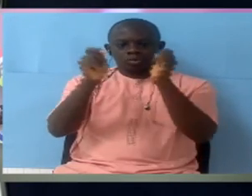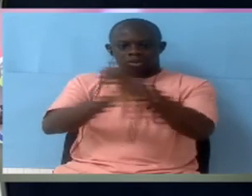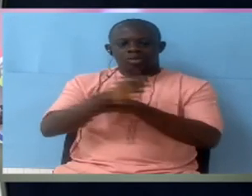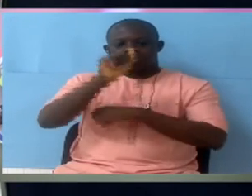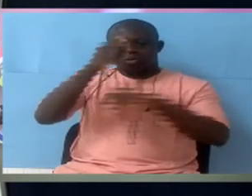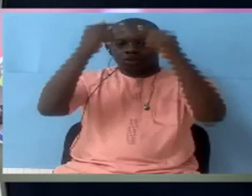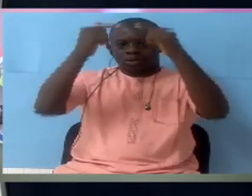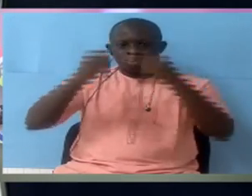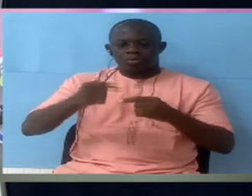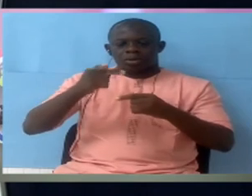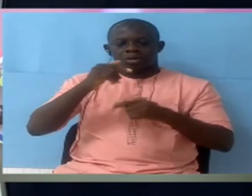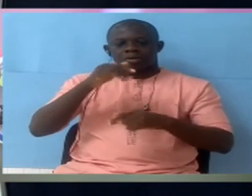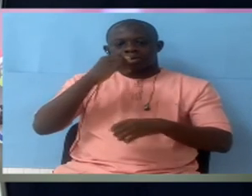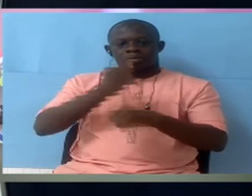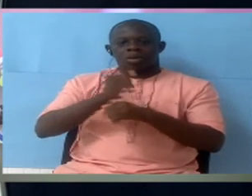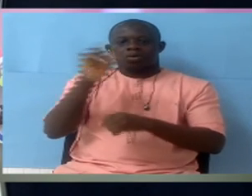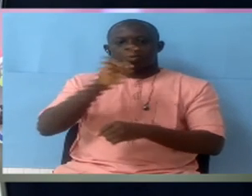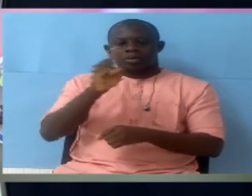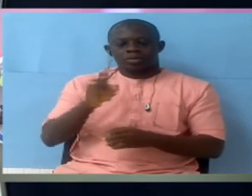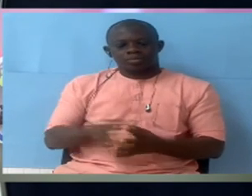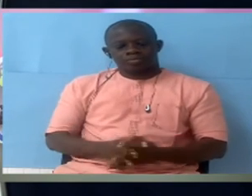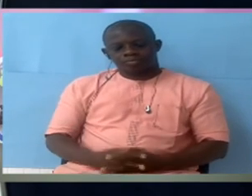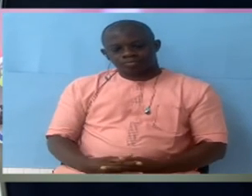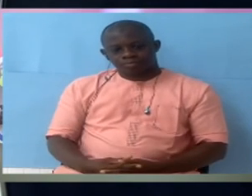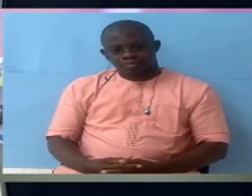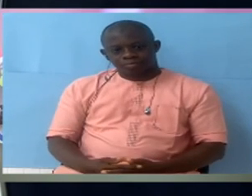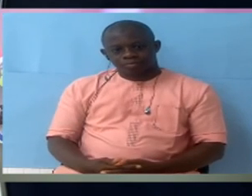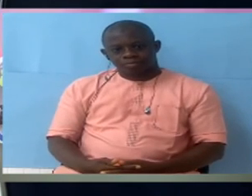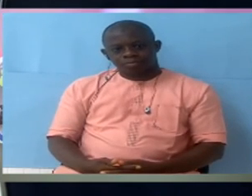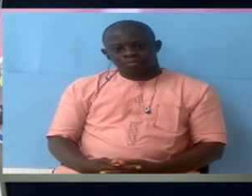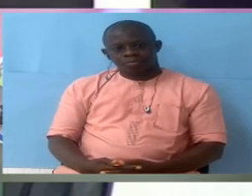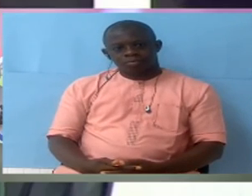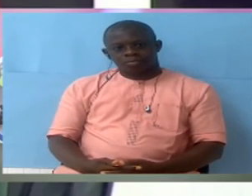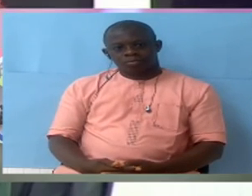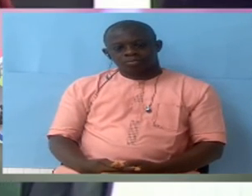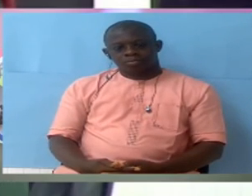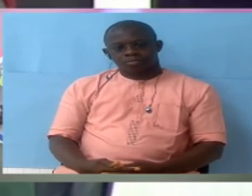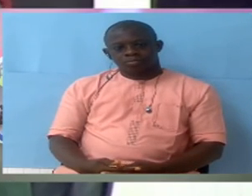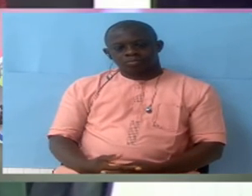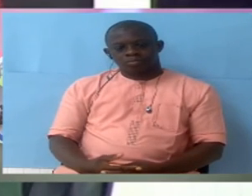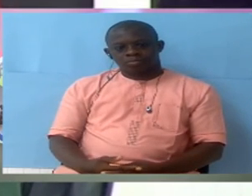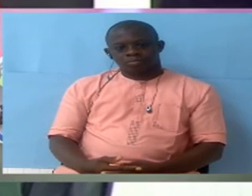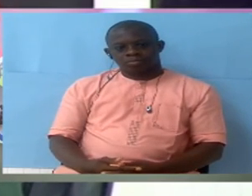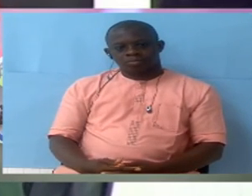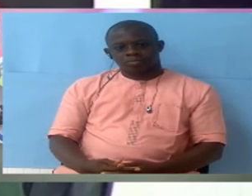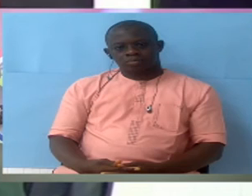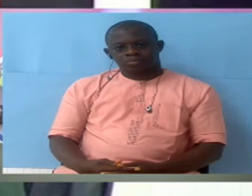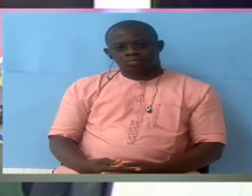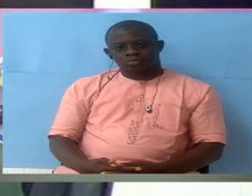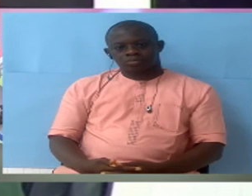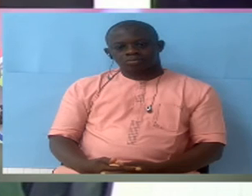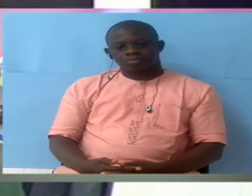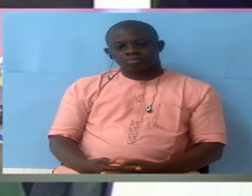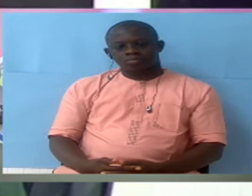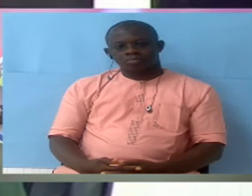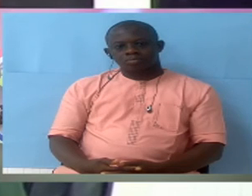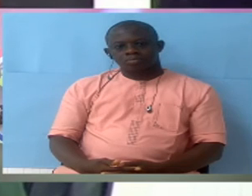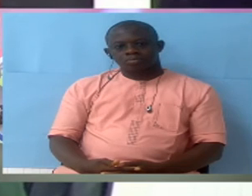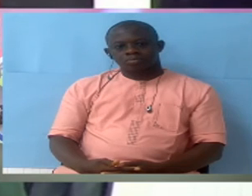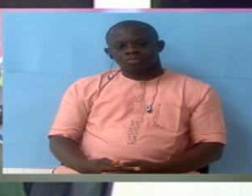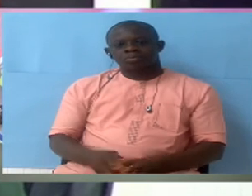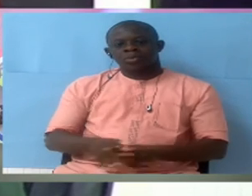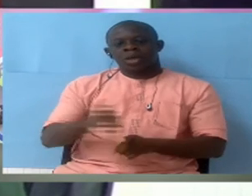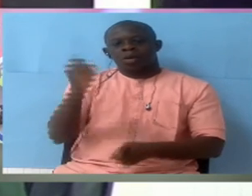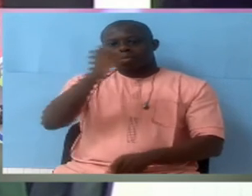bëggoon pour yeen ngeen wéci seen cadre yoy. Ñom lañ lañ bëggoon pour ngeen binda. Because I think the